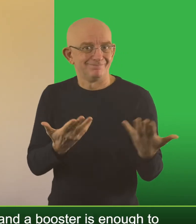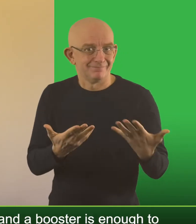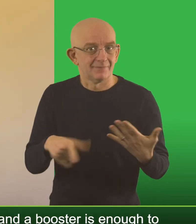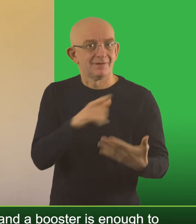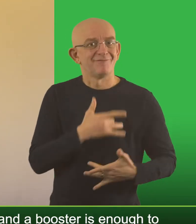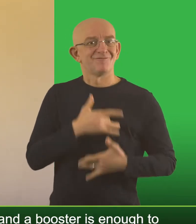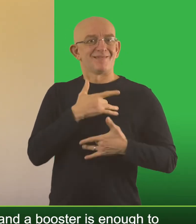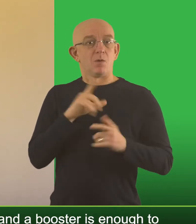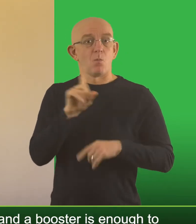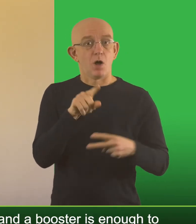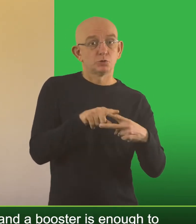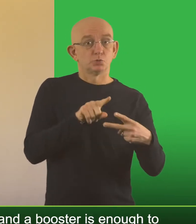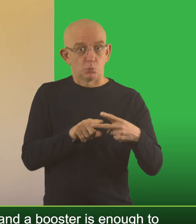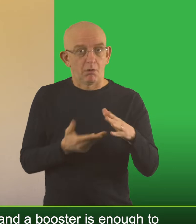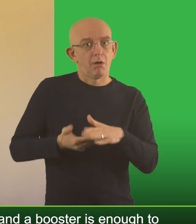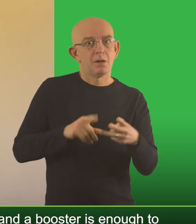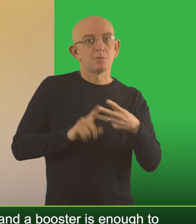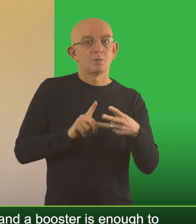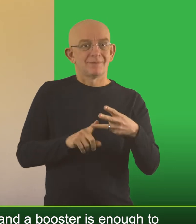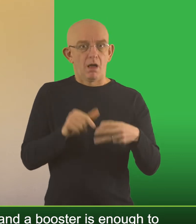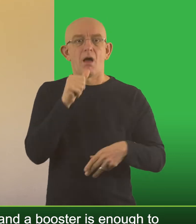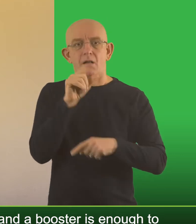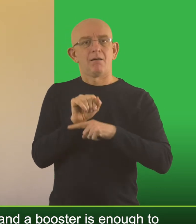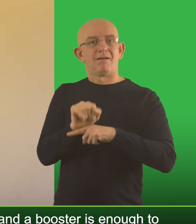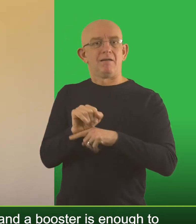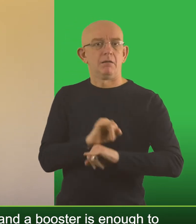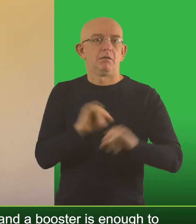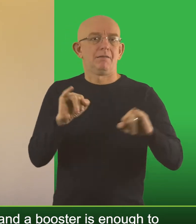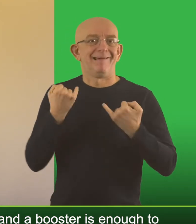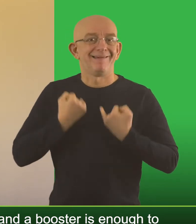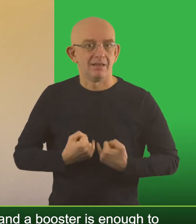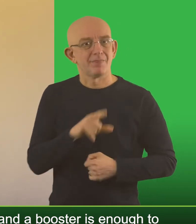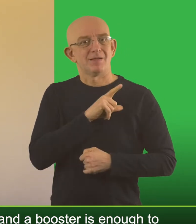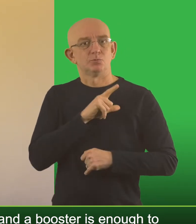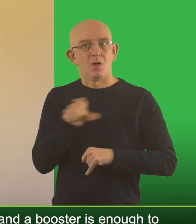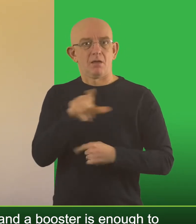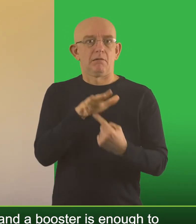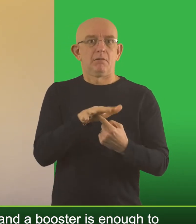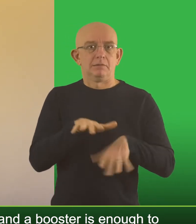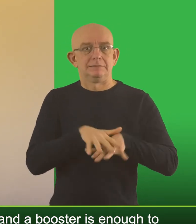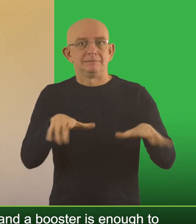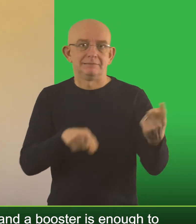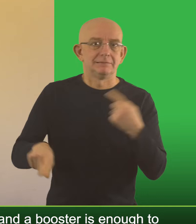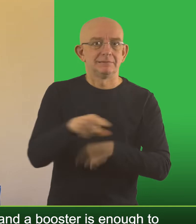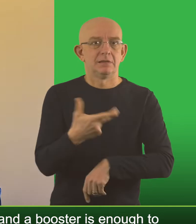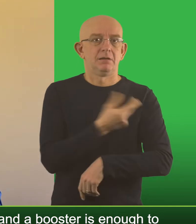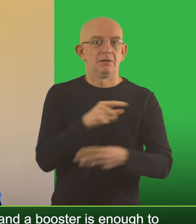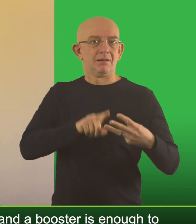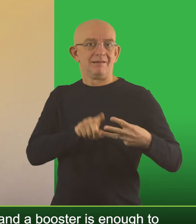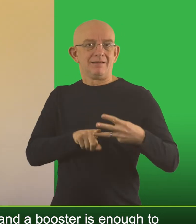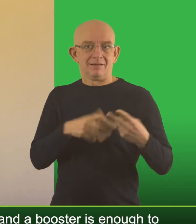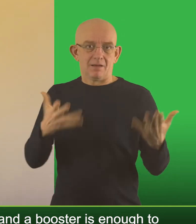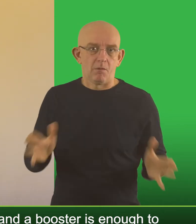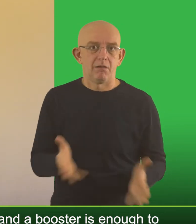The sense is that having had two doses and booster is enough to protect you from serious illness. Hence the